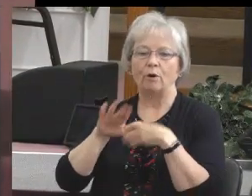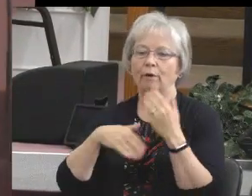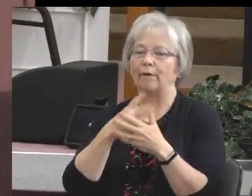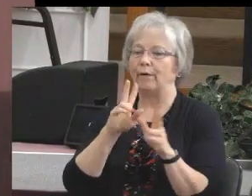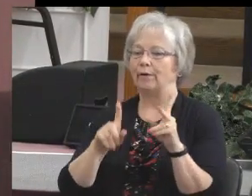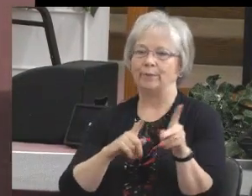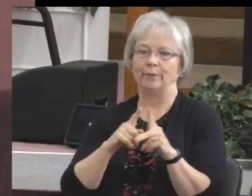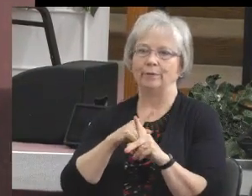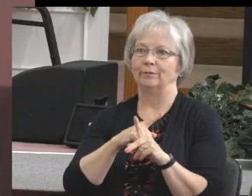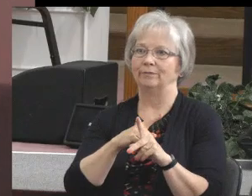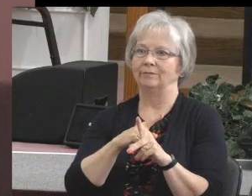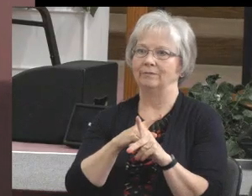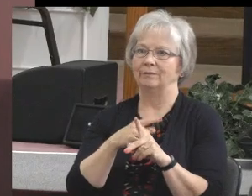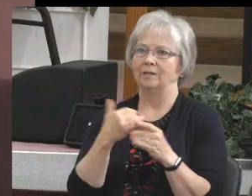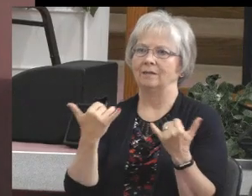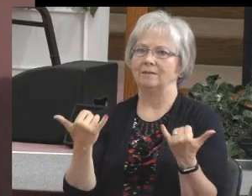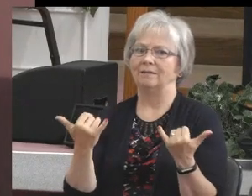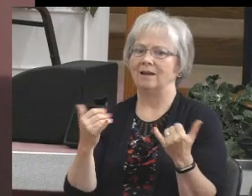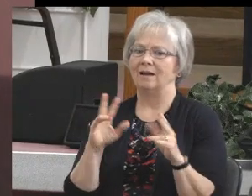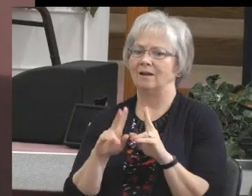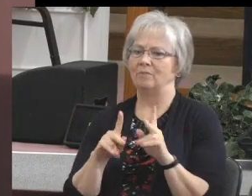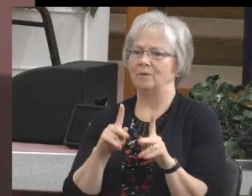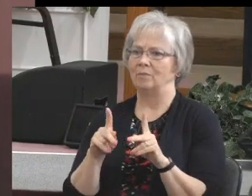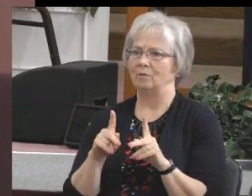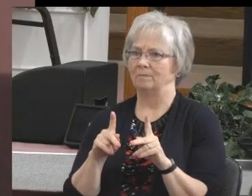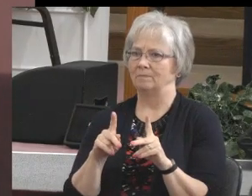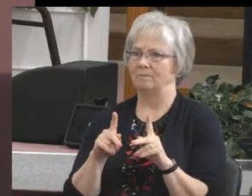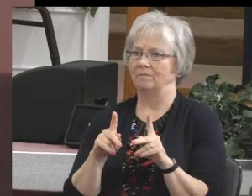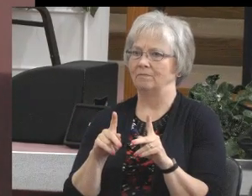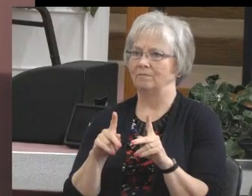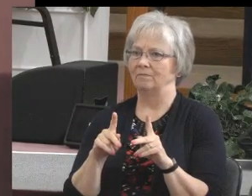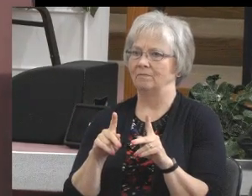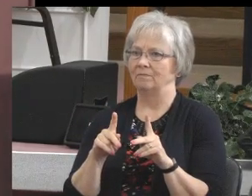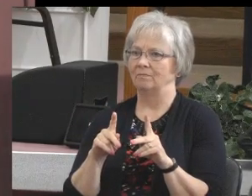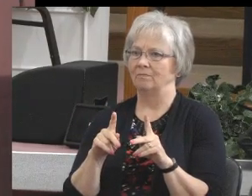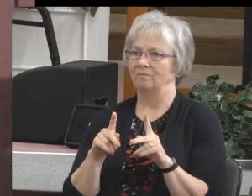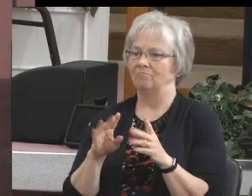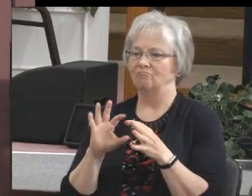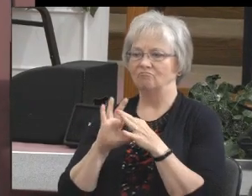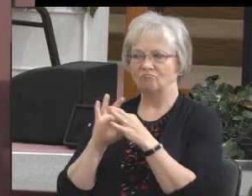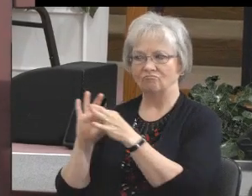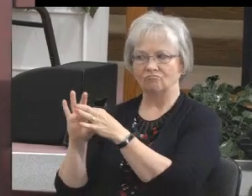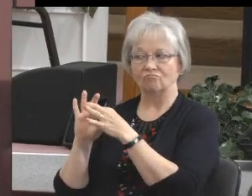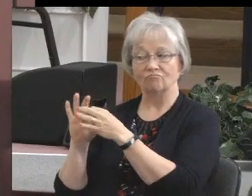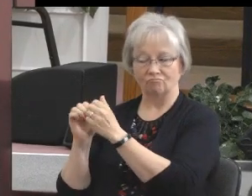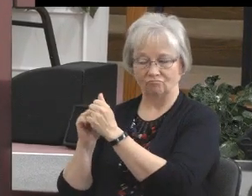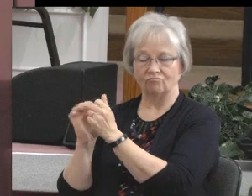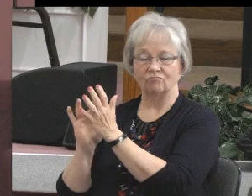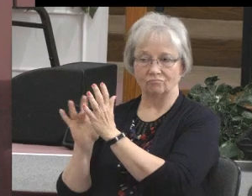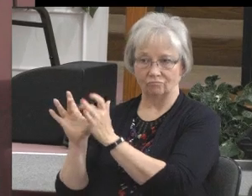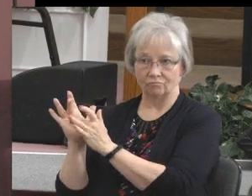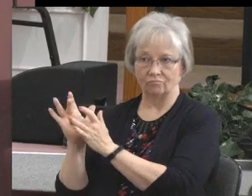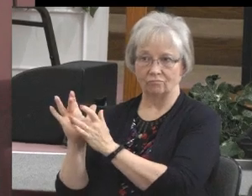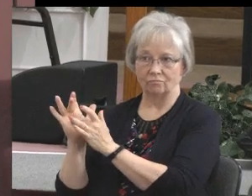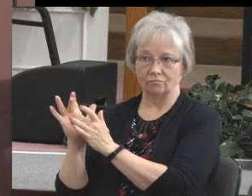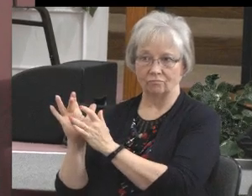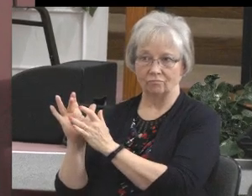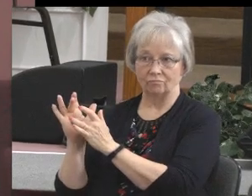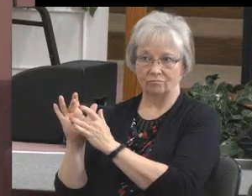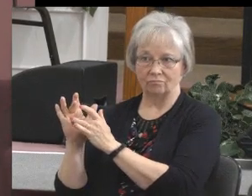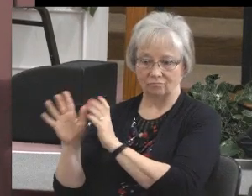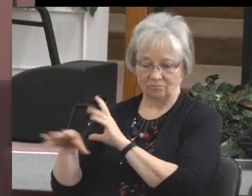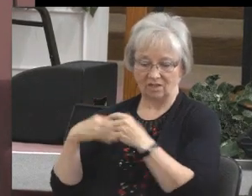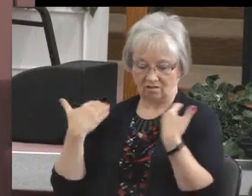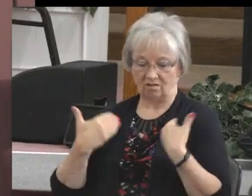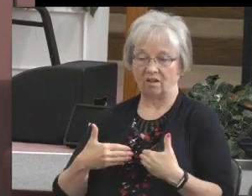And now you've got these people outwardly identifying with Him, and then living